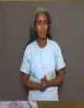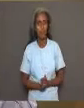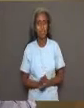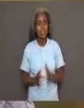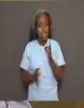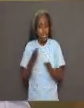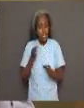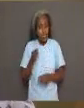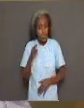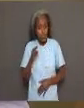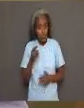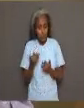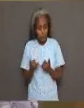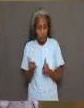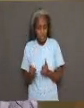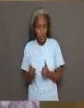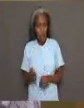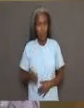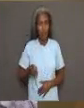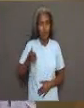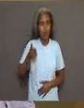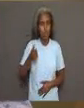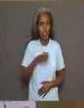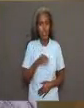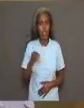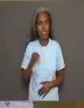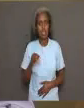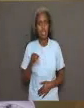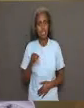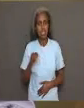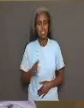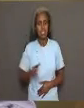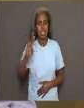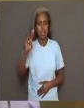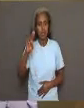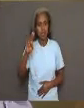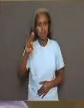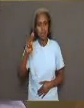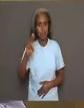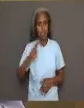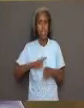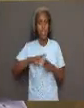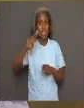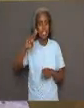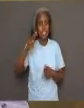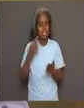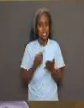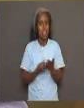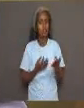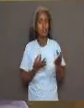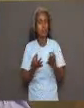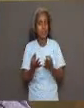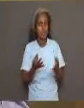If you were to flip a coin and it came up heads, that would be